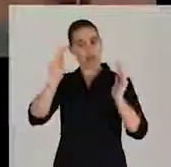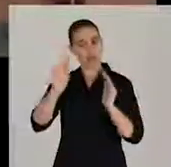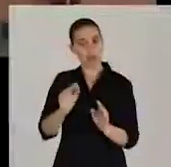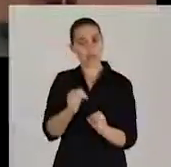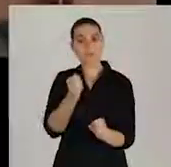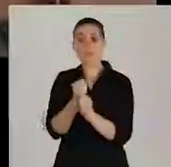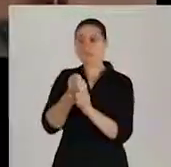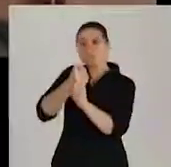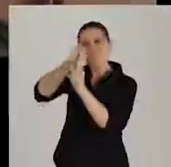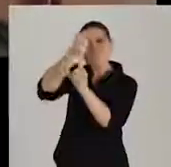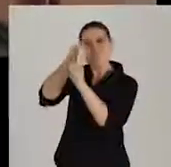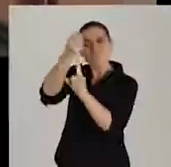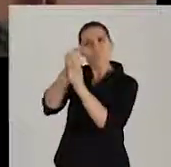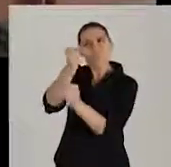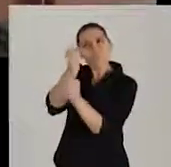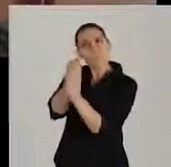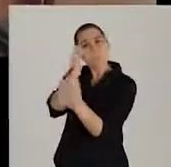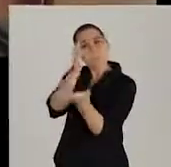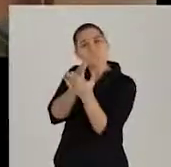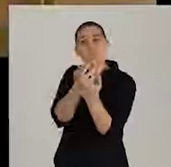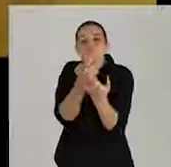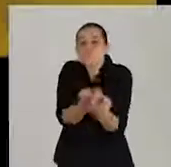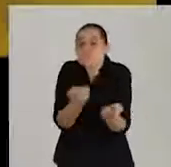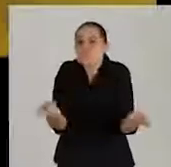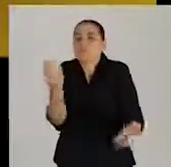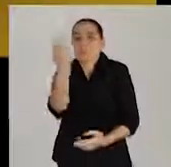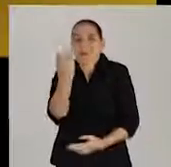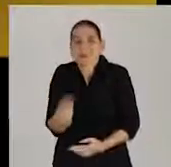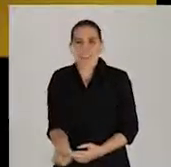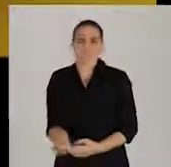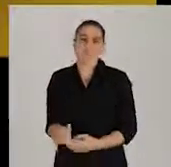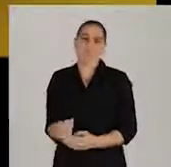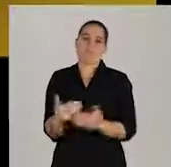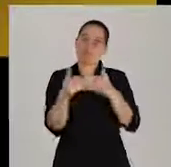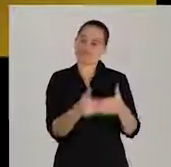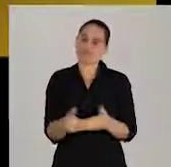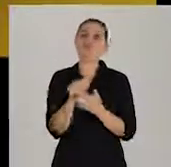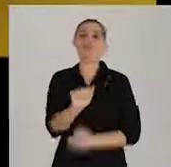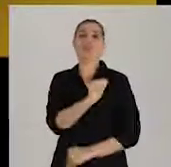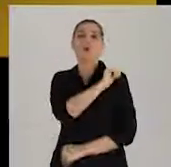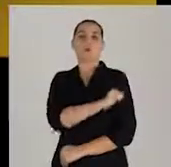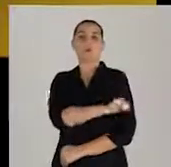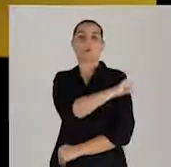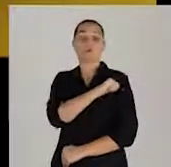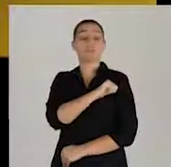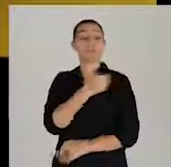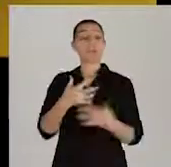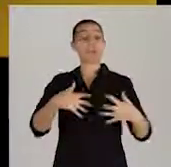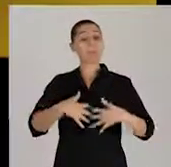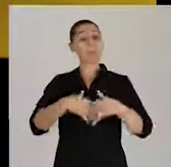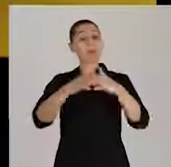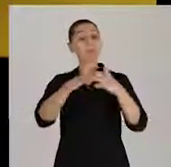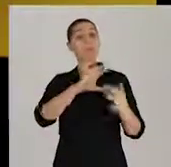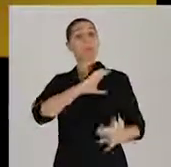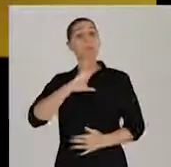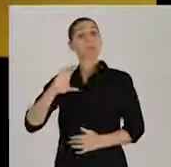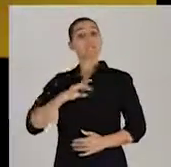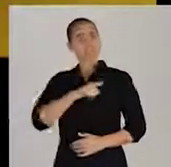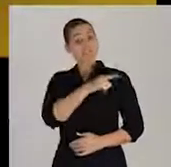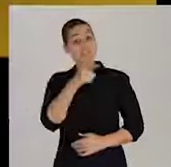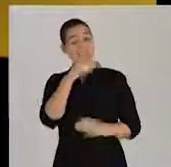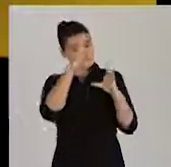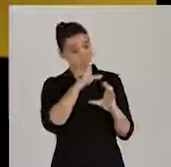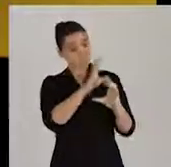resources to conduct infection control measures. This includes establishing an infection control committee for the facility that